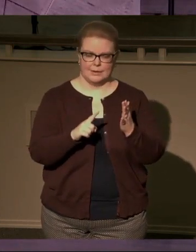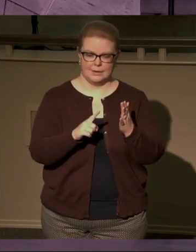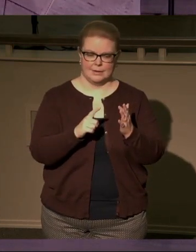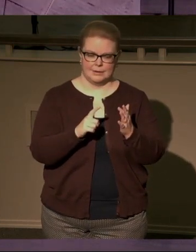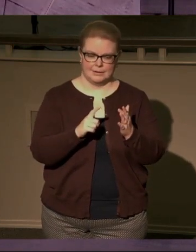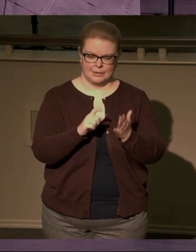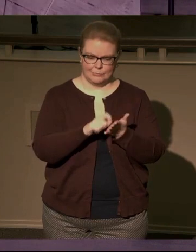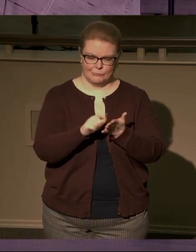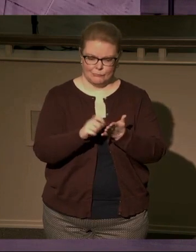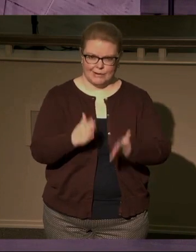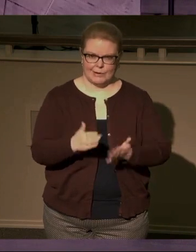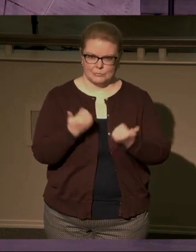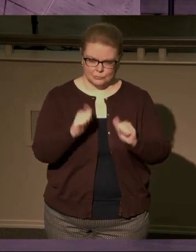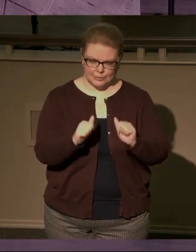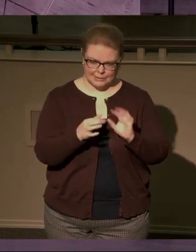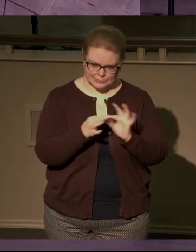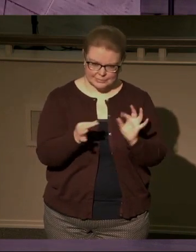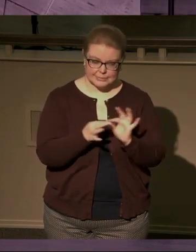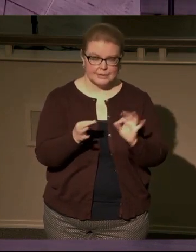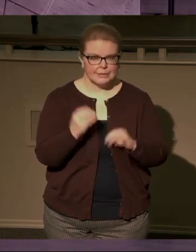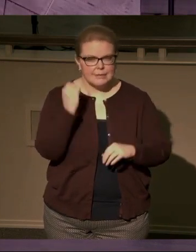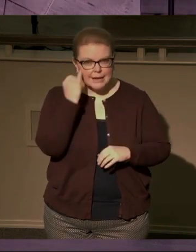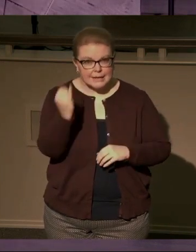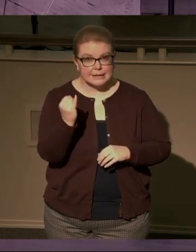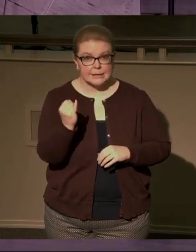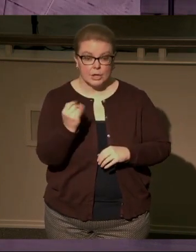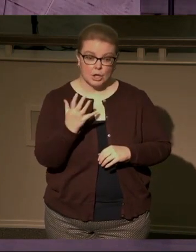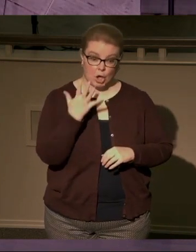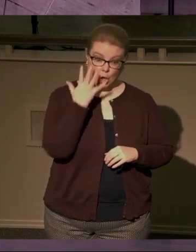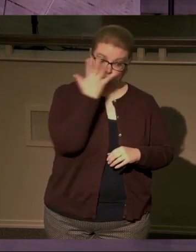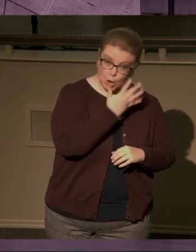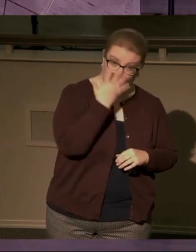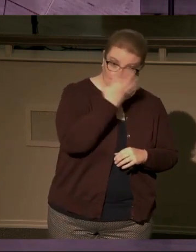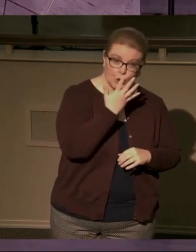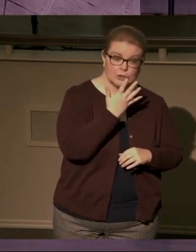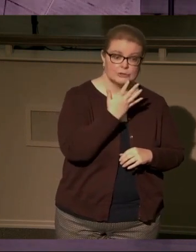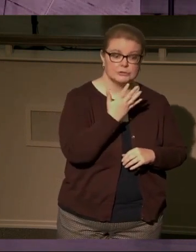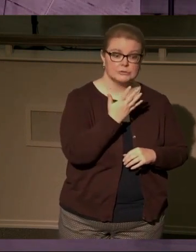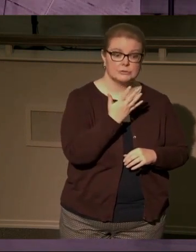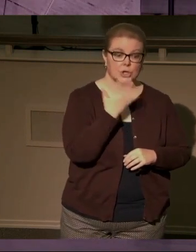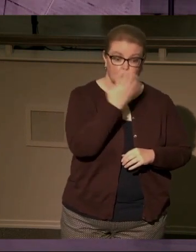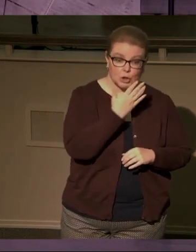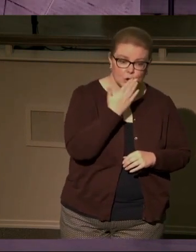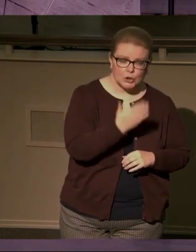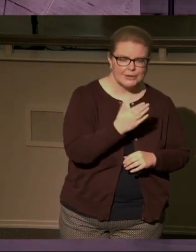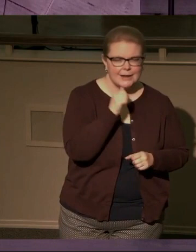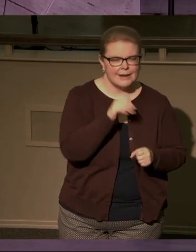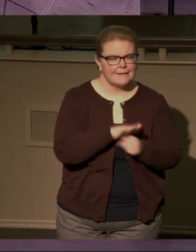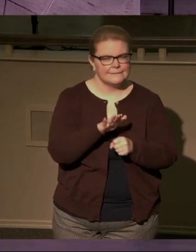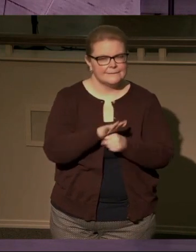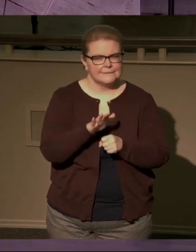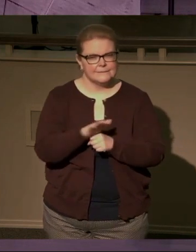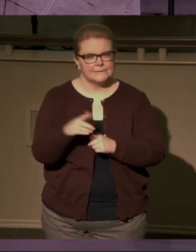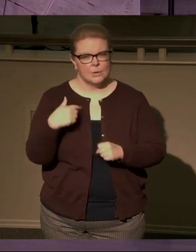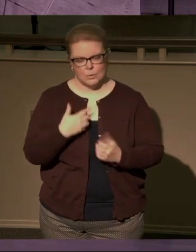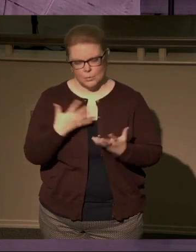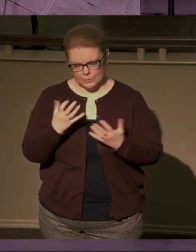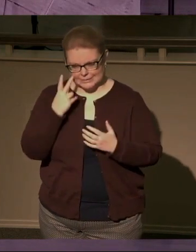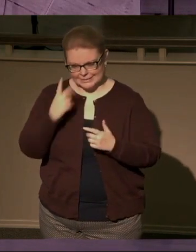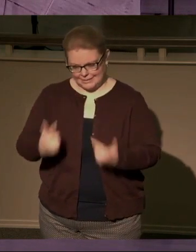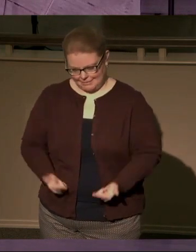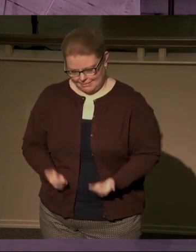represents in this passage, this idea that the looks, moral contentment is not enough. We are looking for life